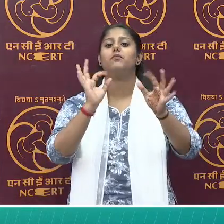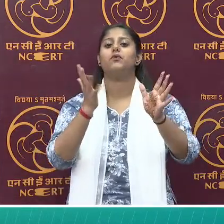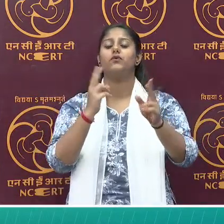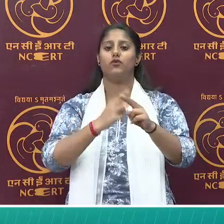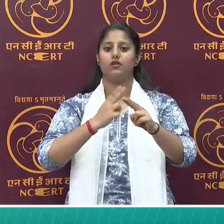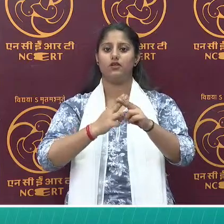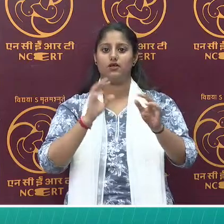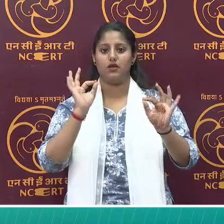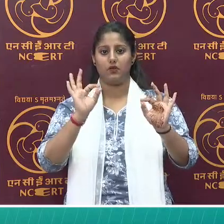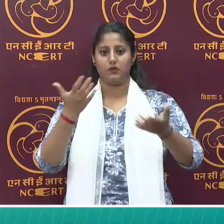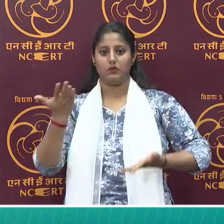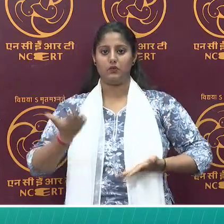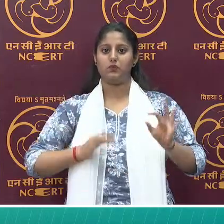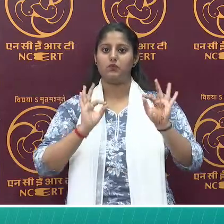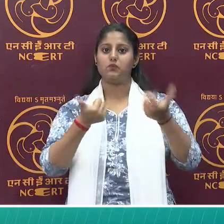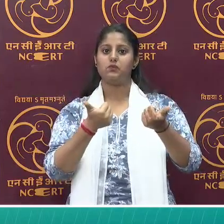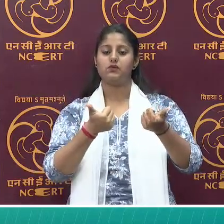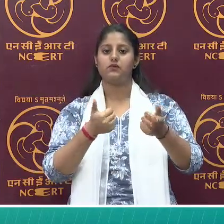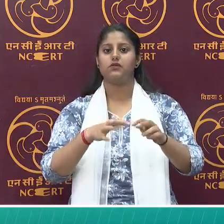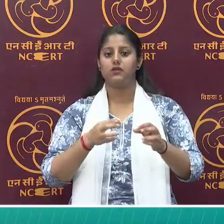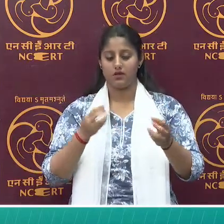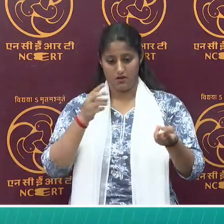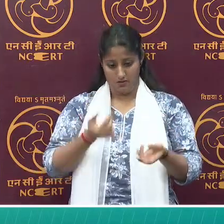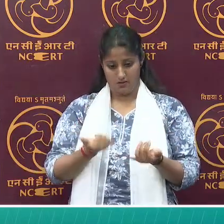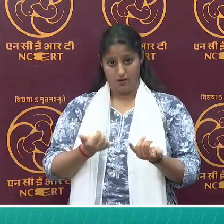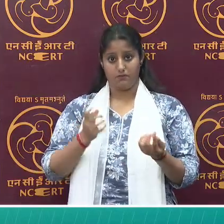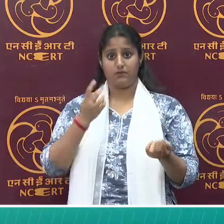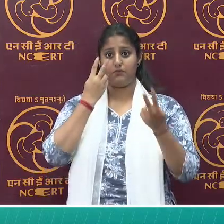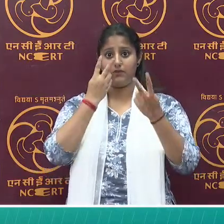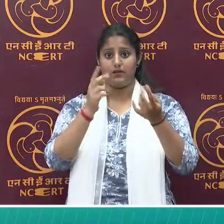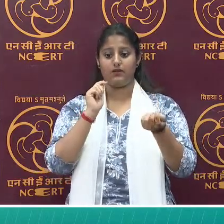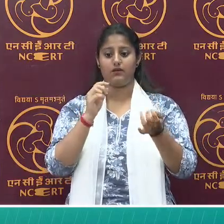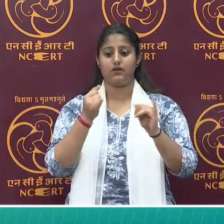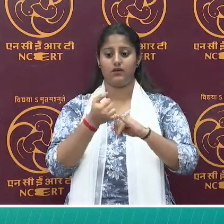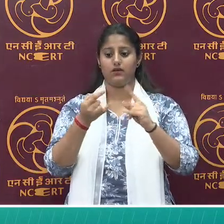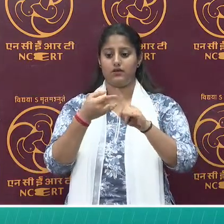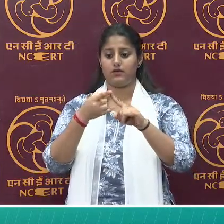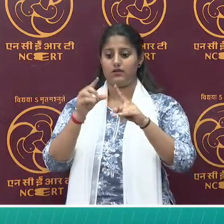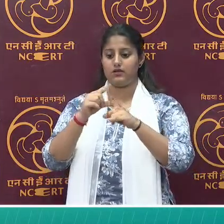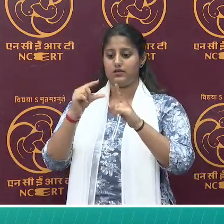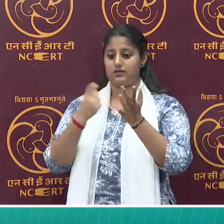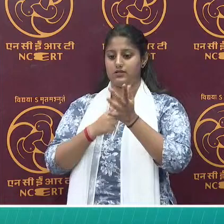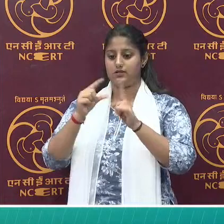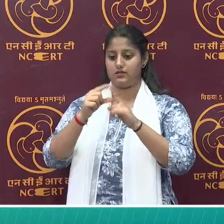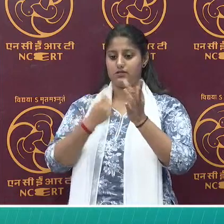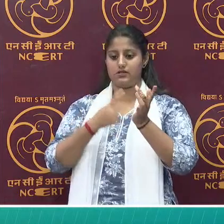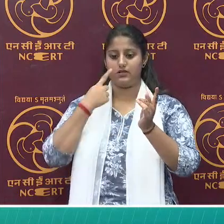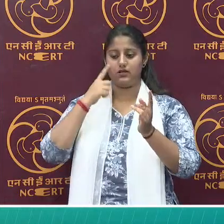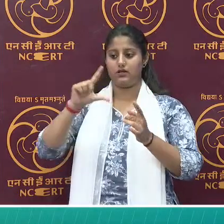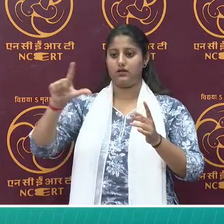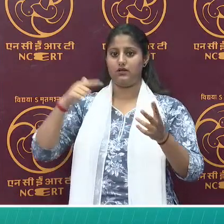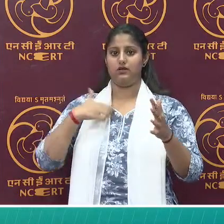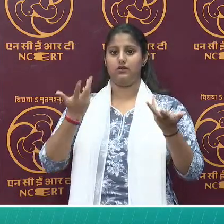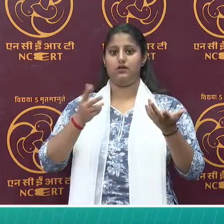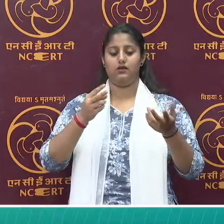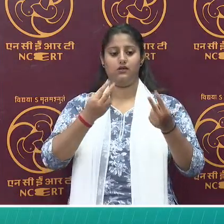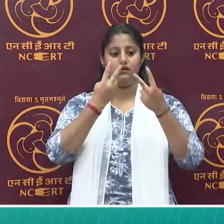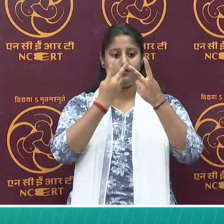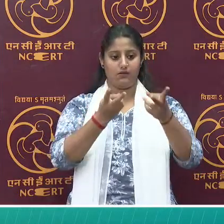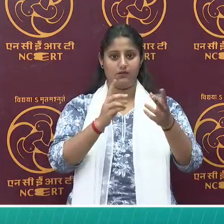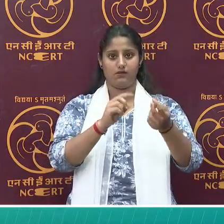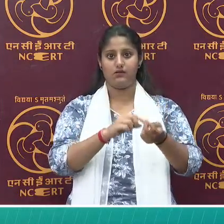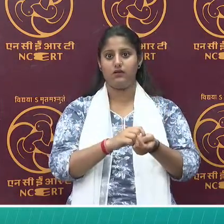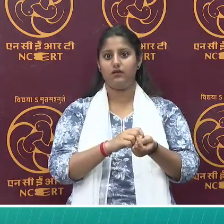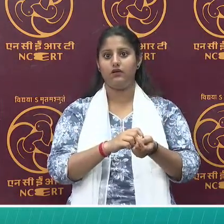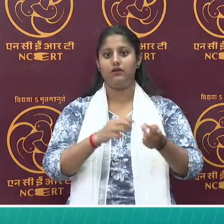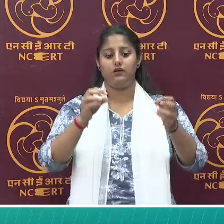with this process, by using seed drill, we are making sure that each seed is